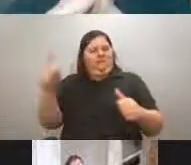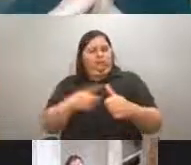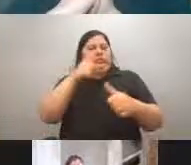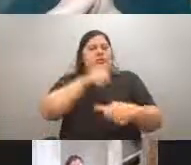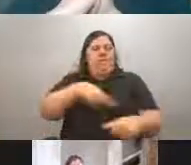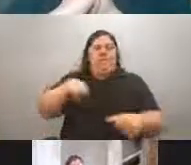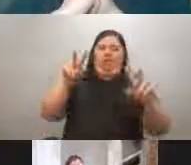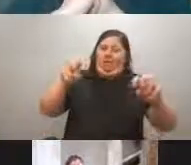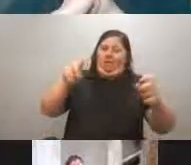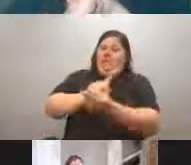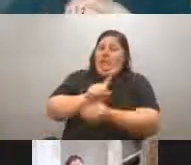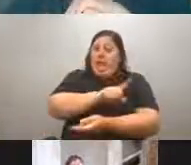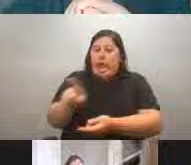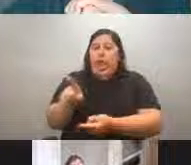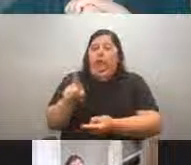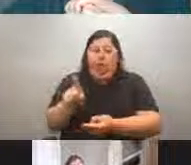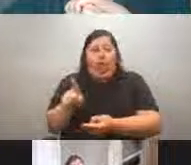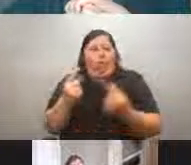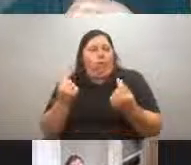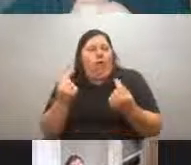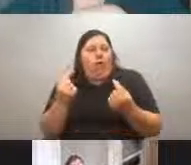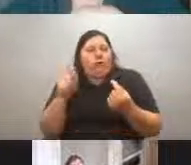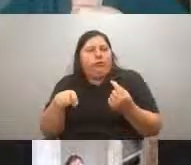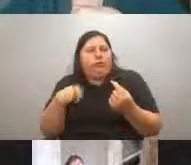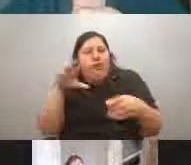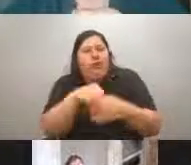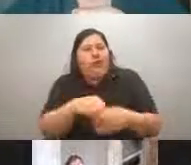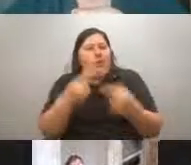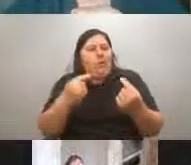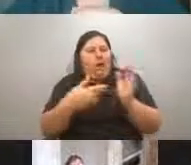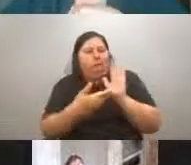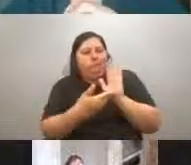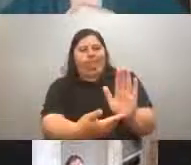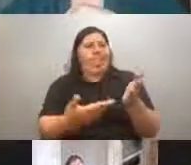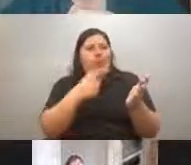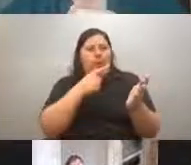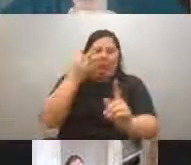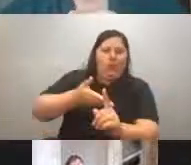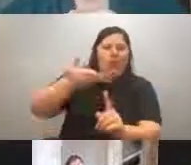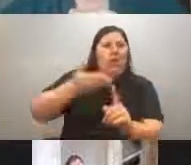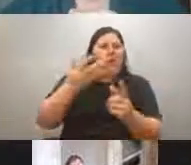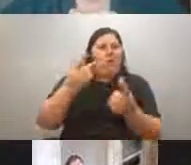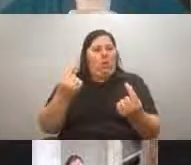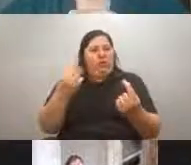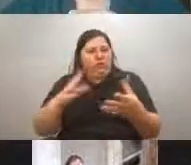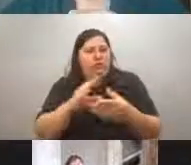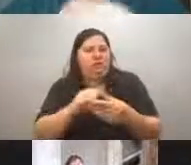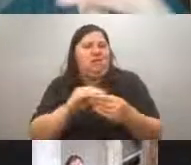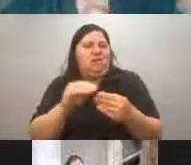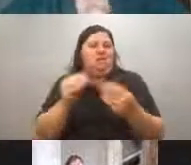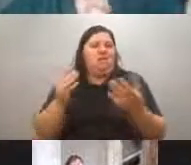to the panel. What kind of mark do you want to leave? What would you like to say in